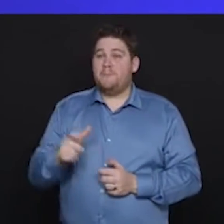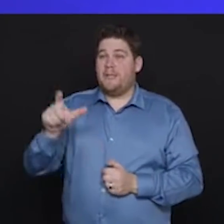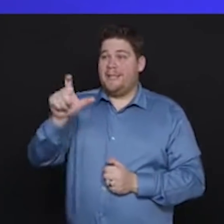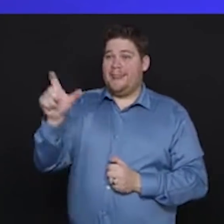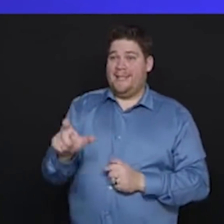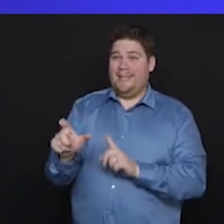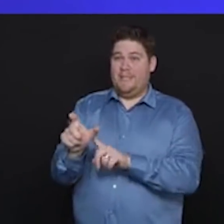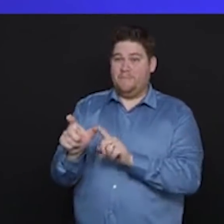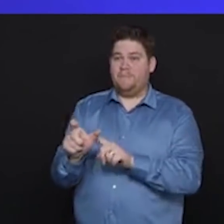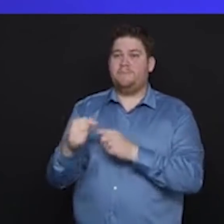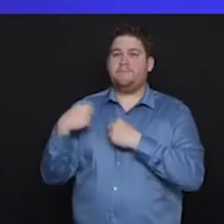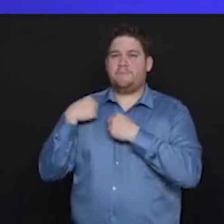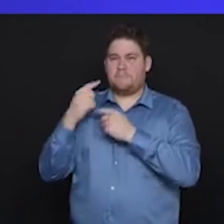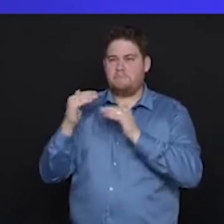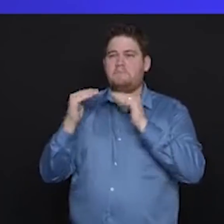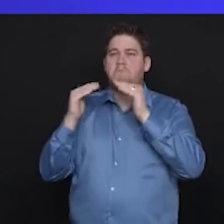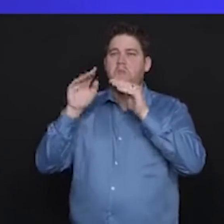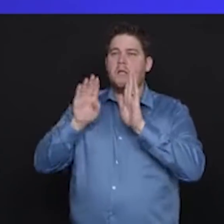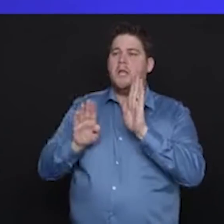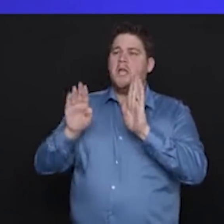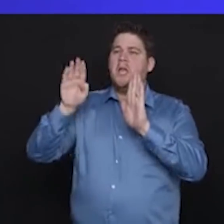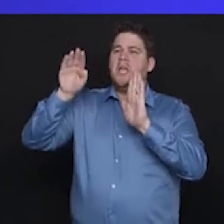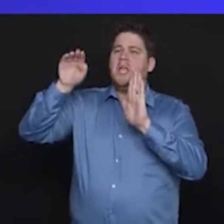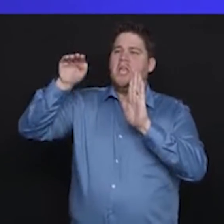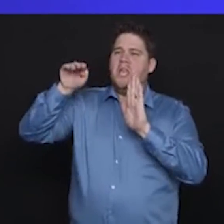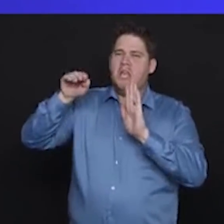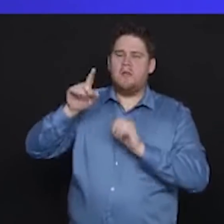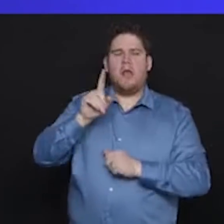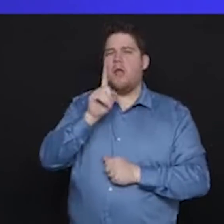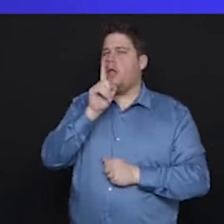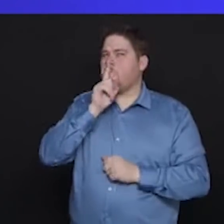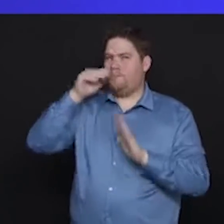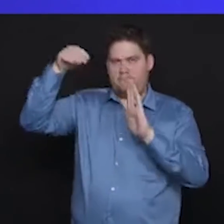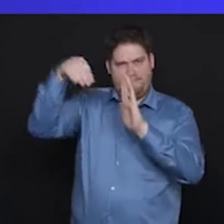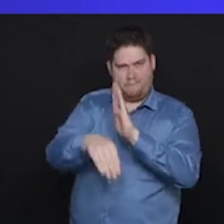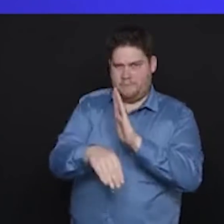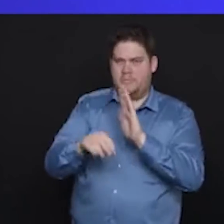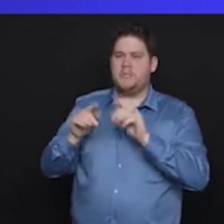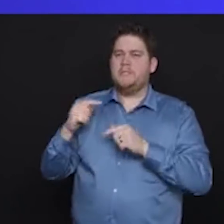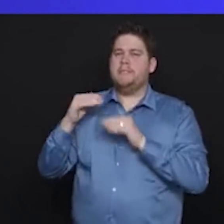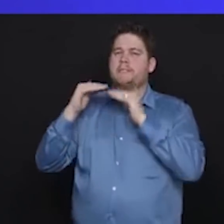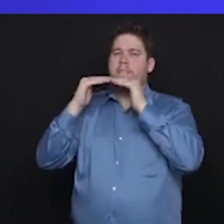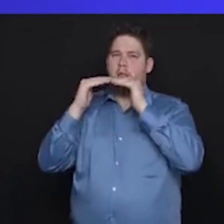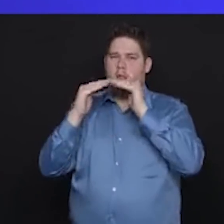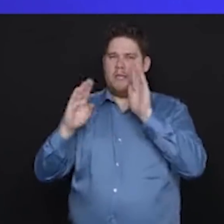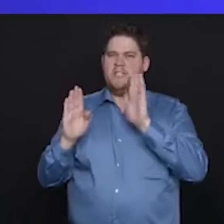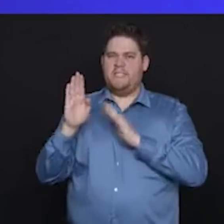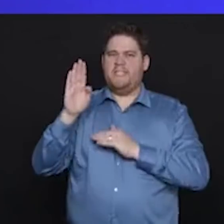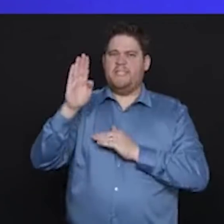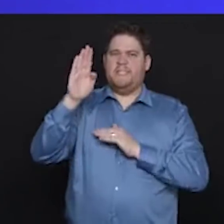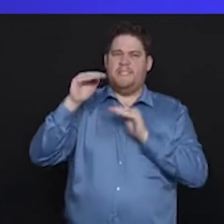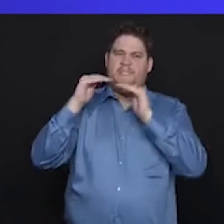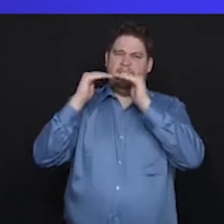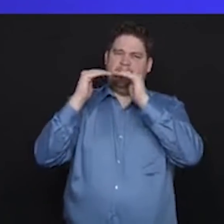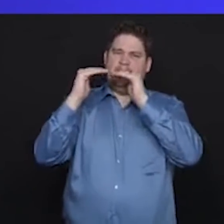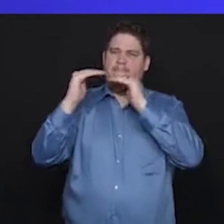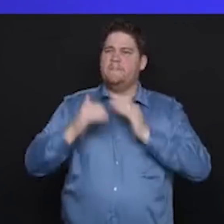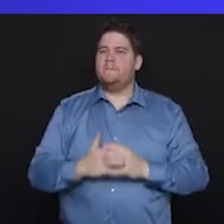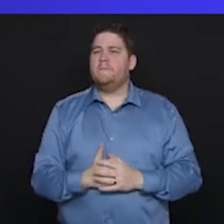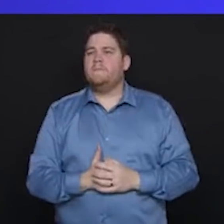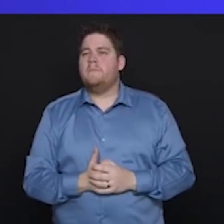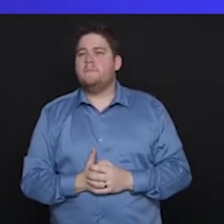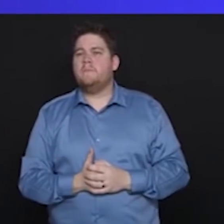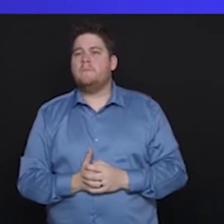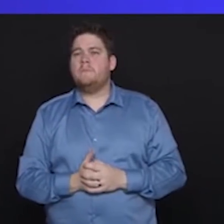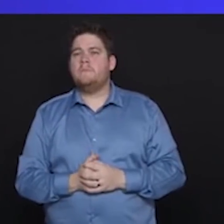It's not on the downswing yet. And we have been putting in the US as well.